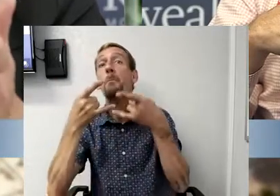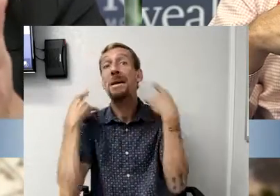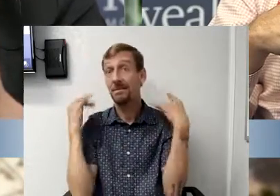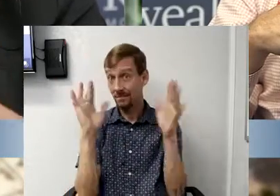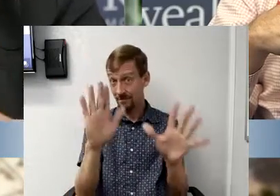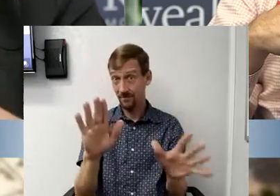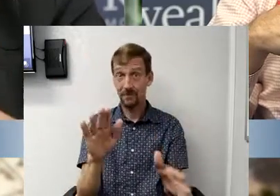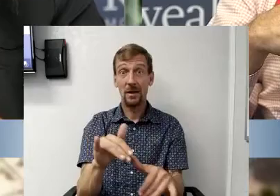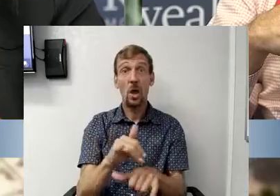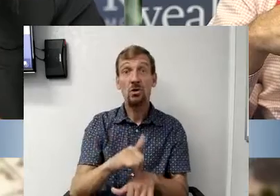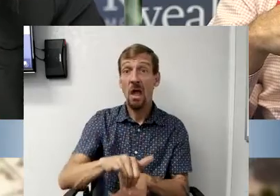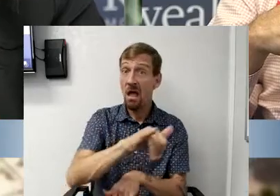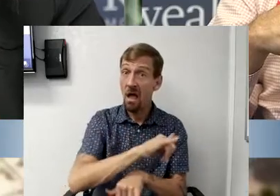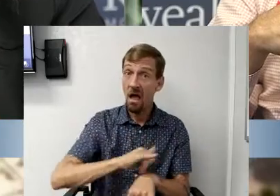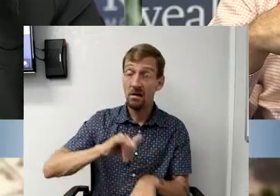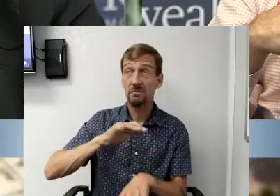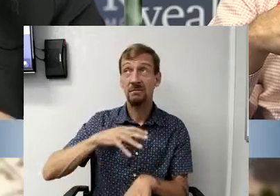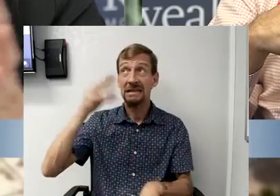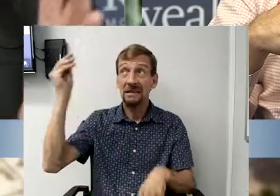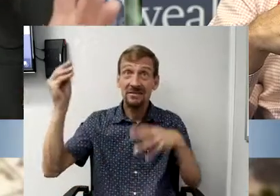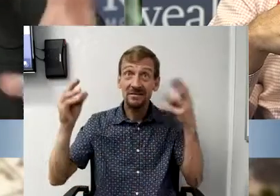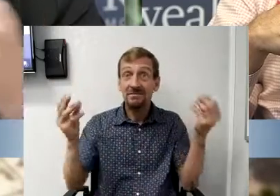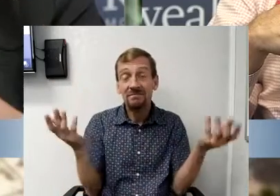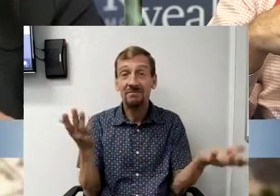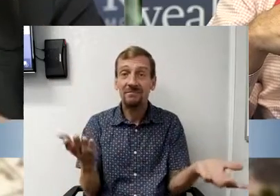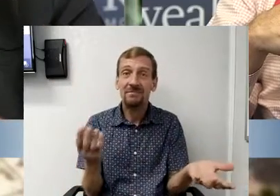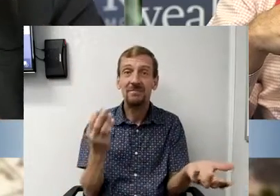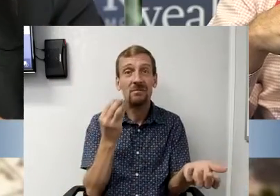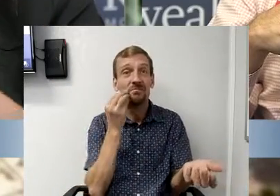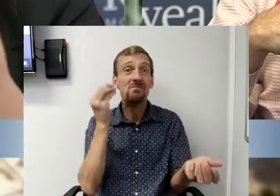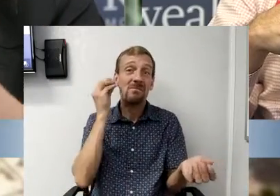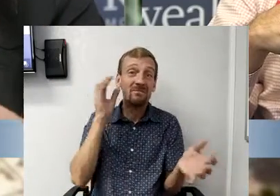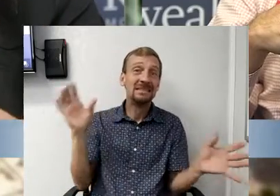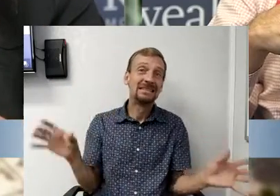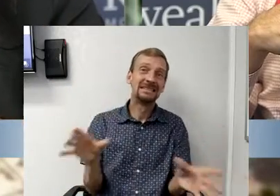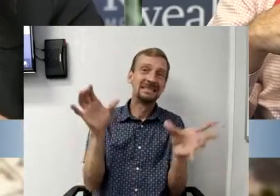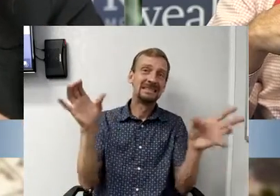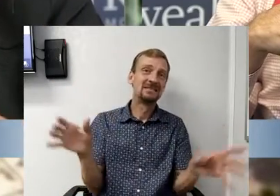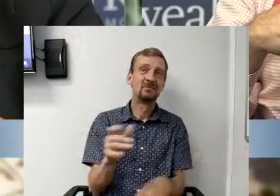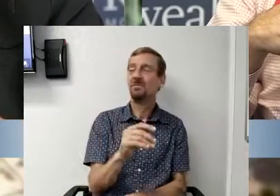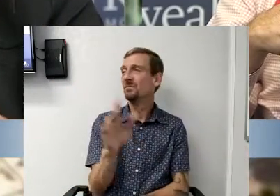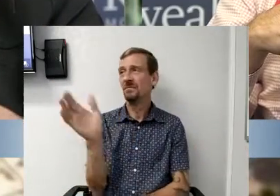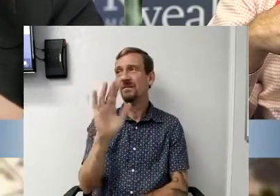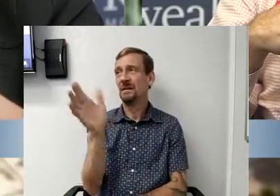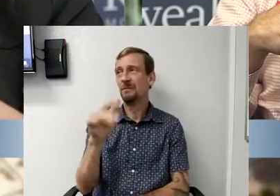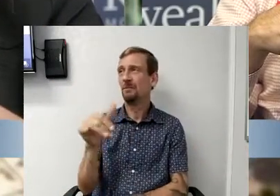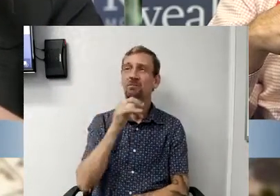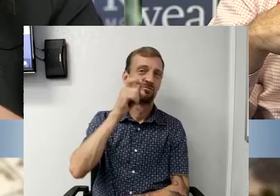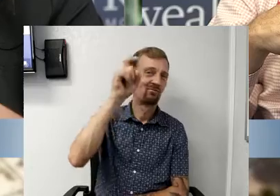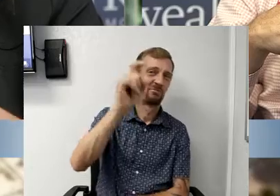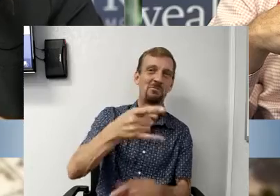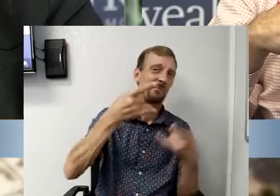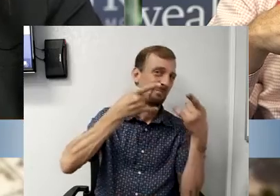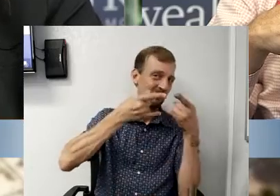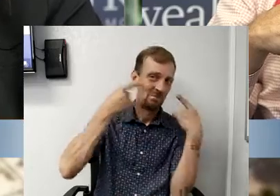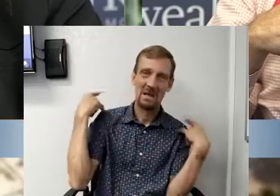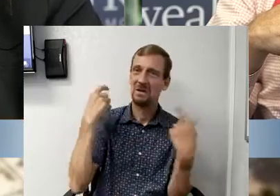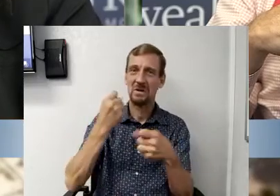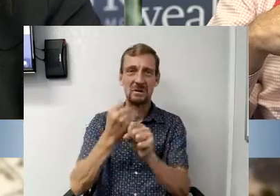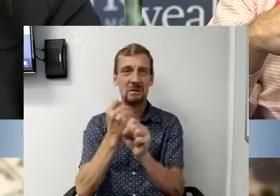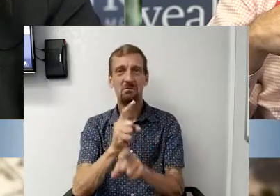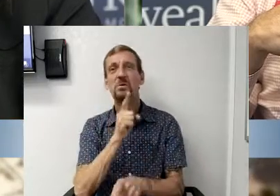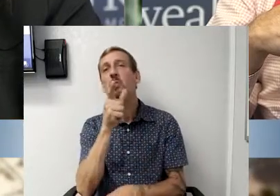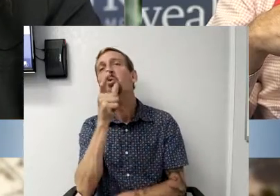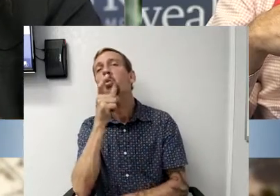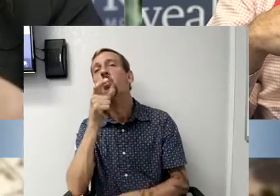your yard, you're outside, doing home activities, you don't need to have a mask. You just need to be aware of where